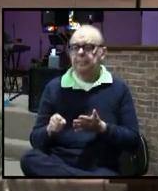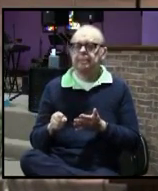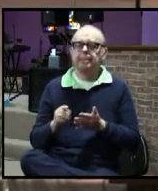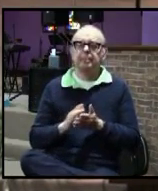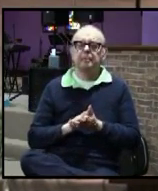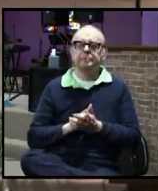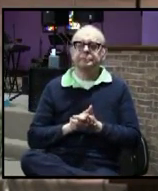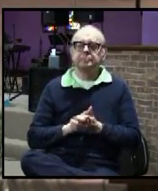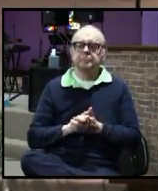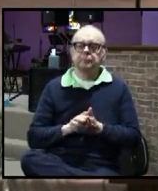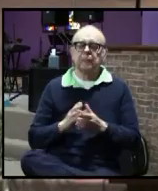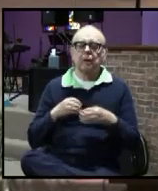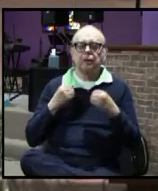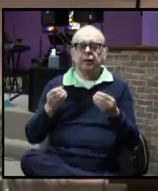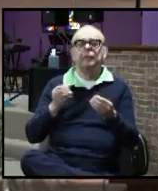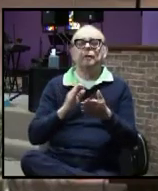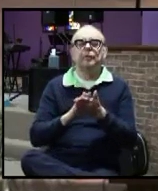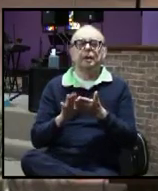that I'm going to give you forgiveness.